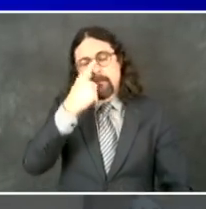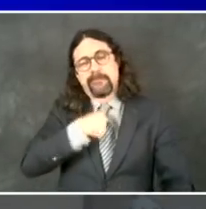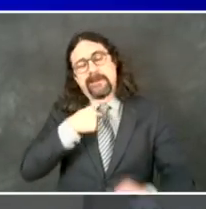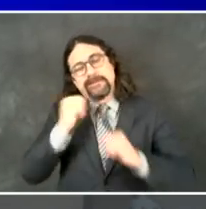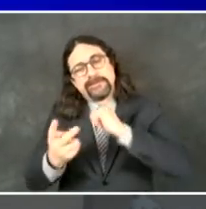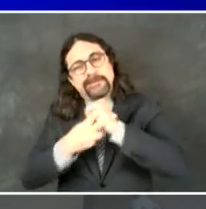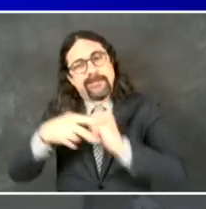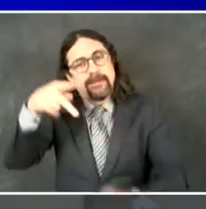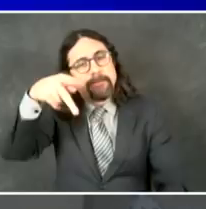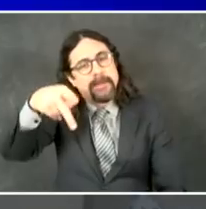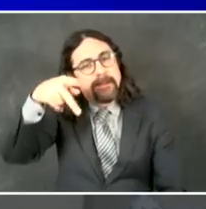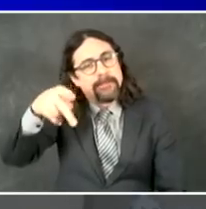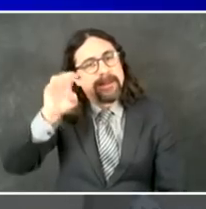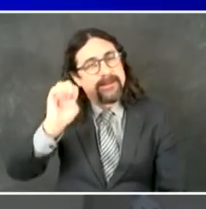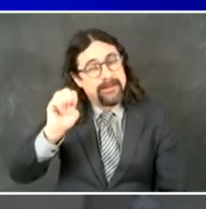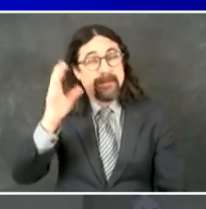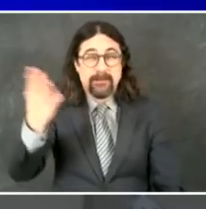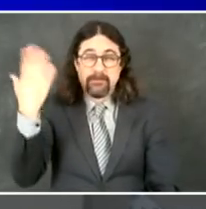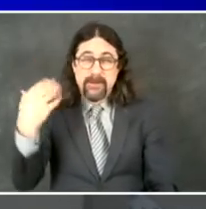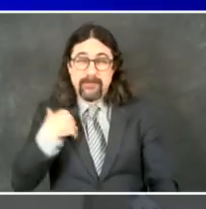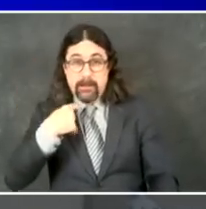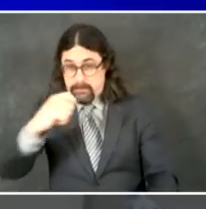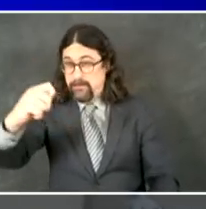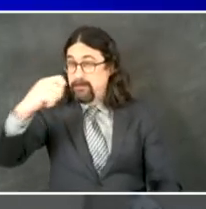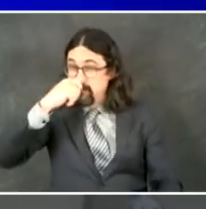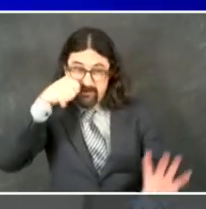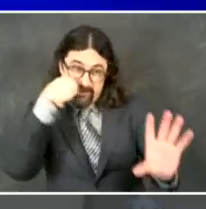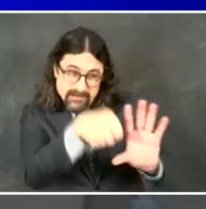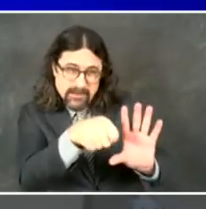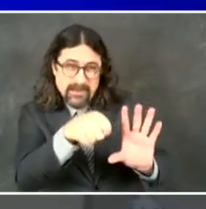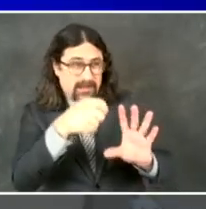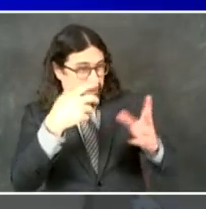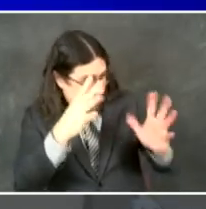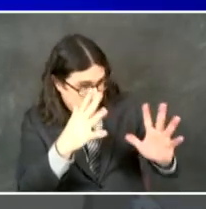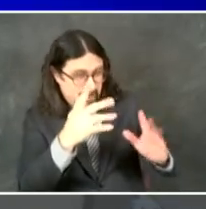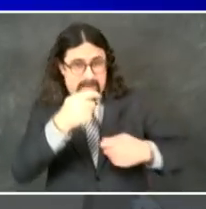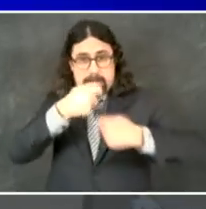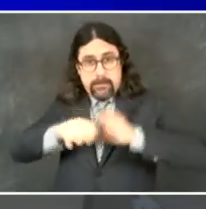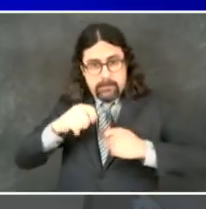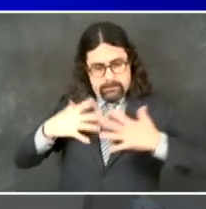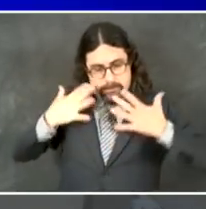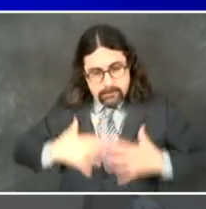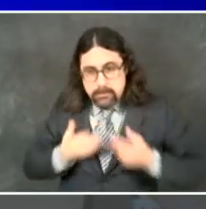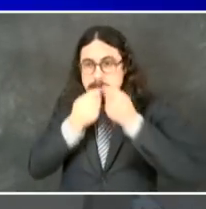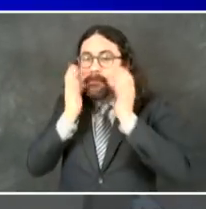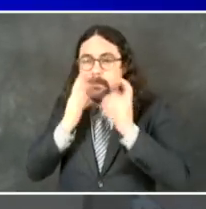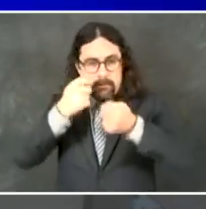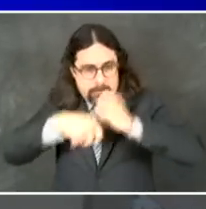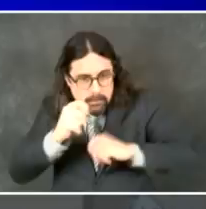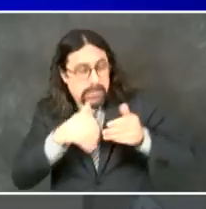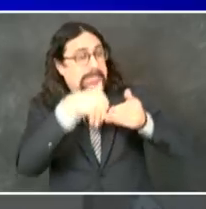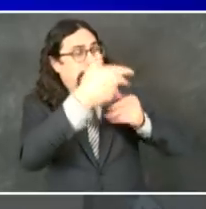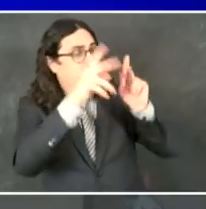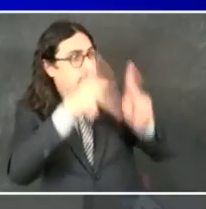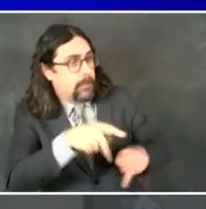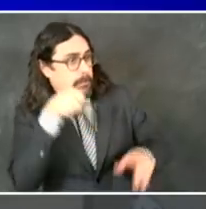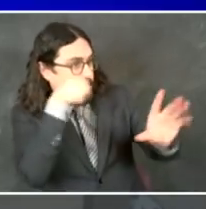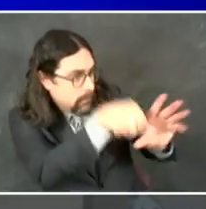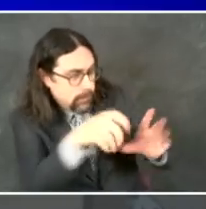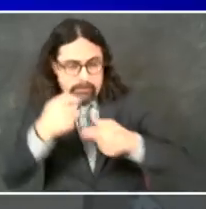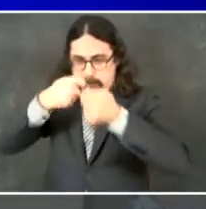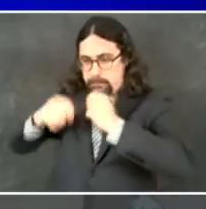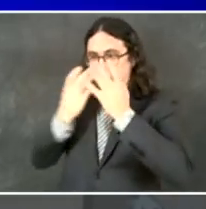make sure we had enough. This will mean we'll be able to conserve our supply a lot more and make sure we have it for everyone who needs it when they need